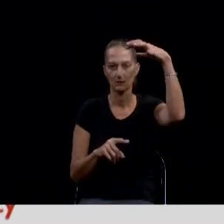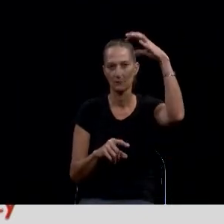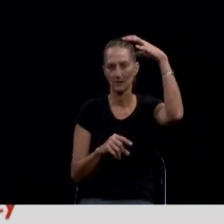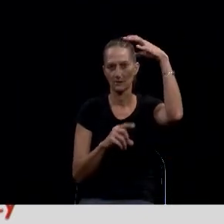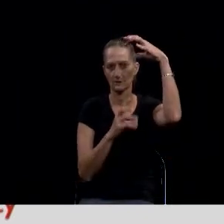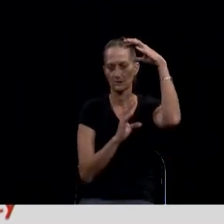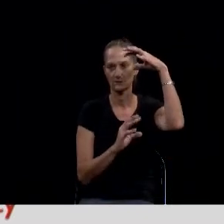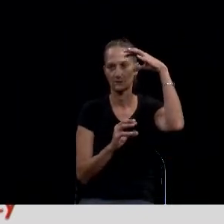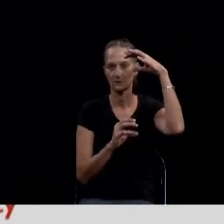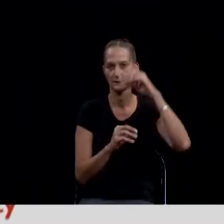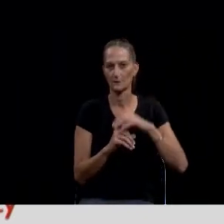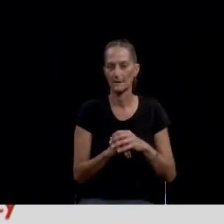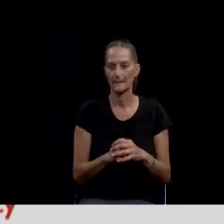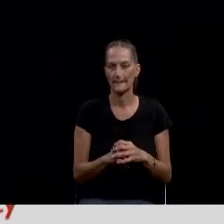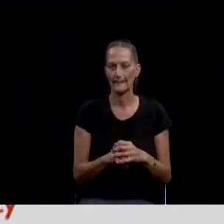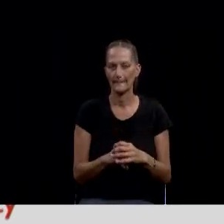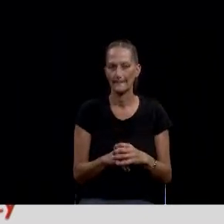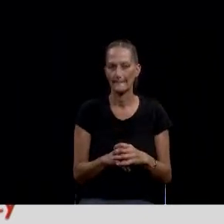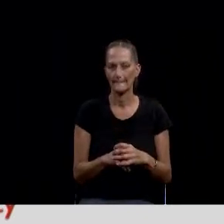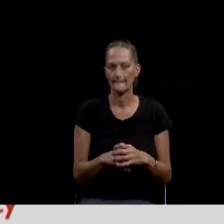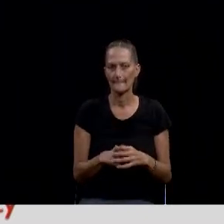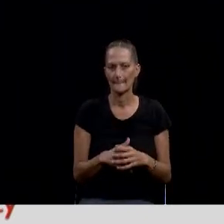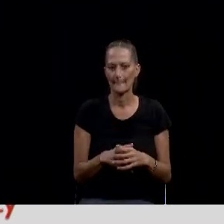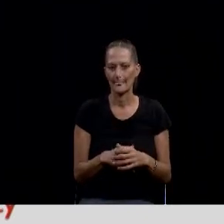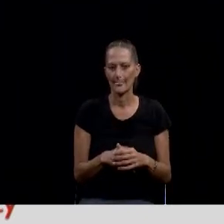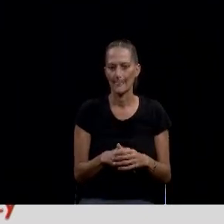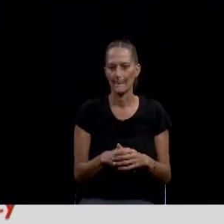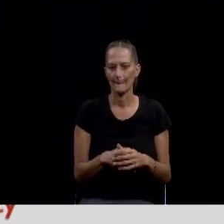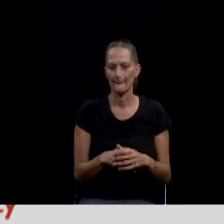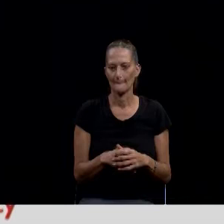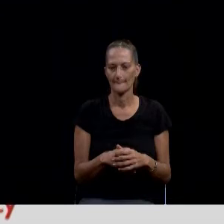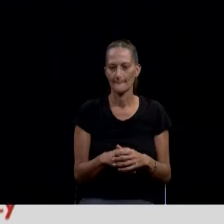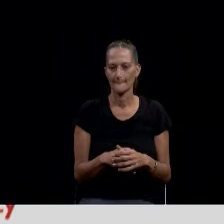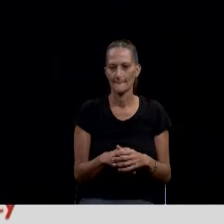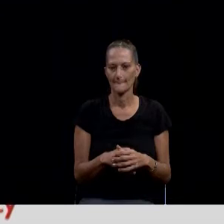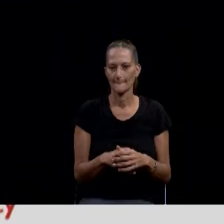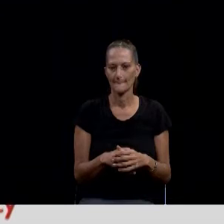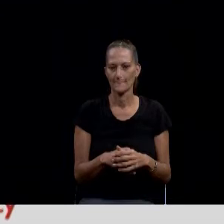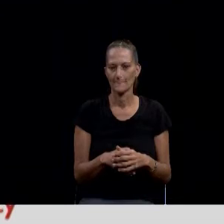And they're not shown, but there will be some small tables in this area as well.